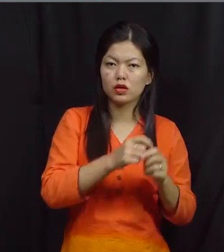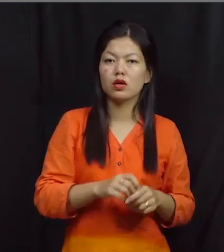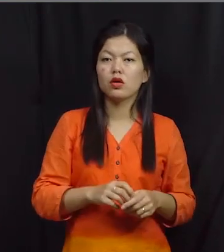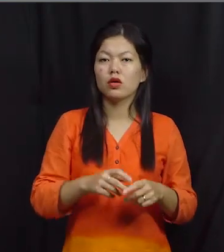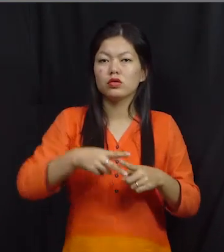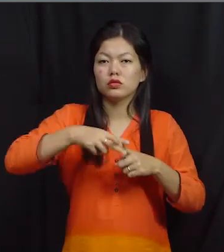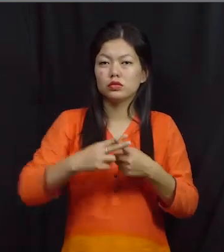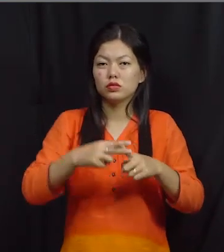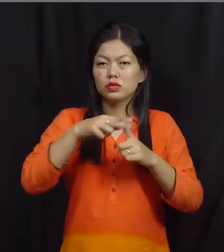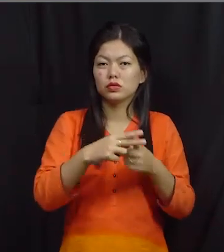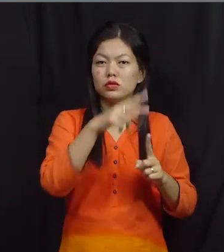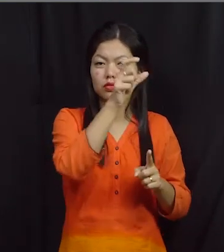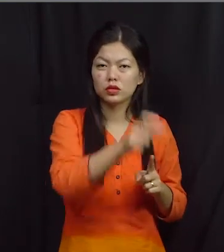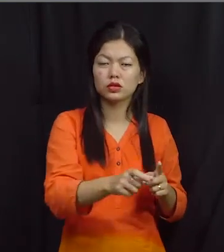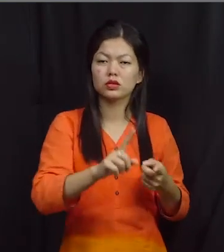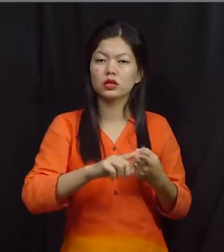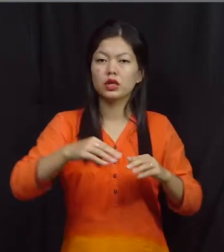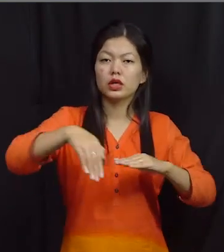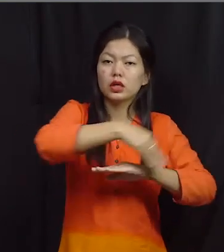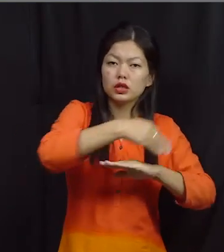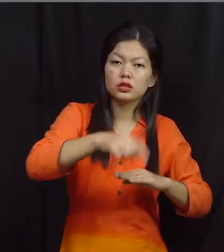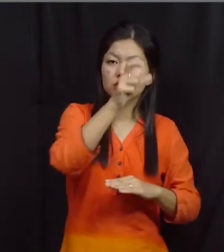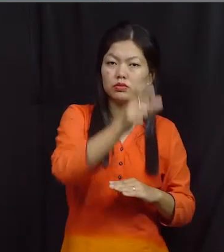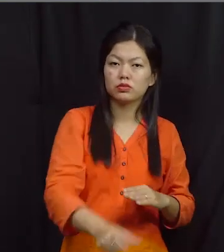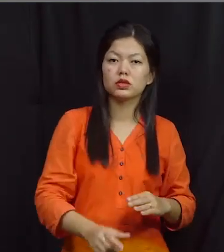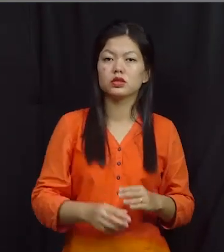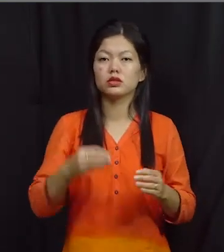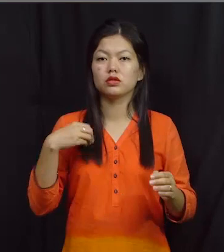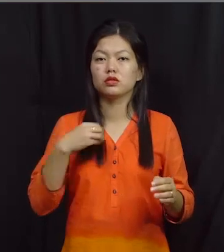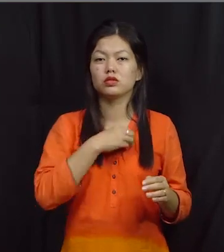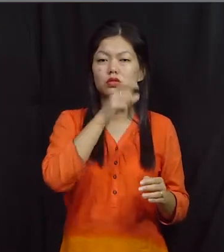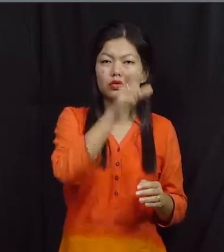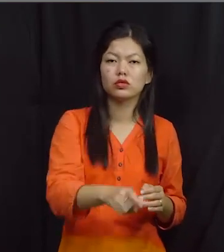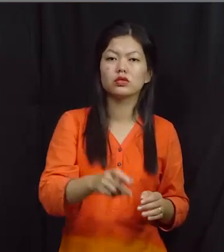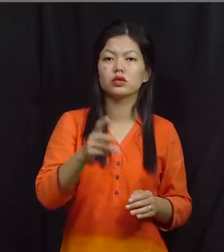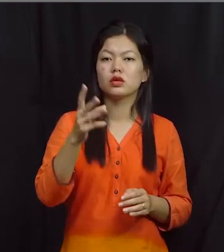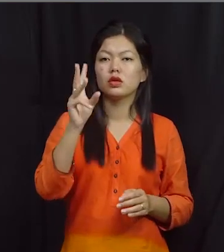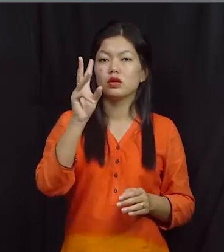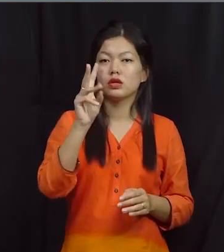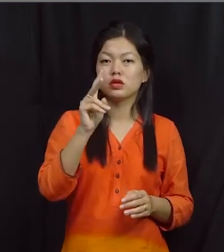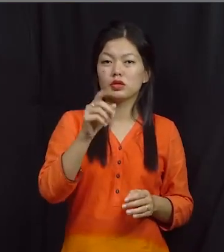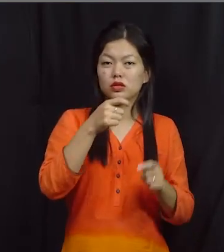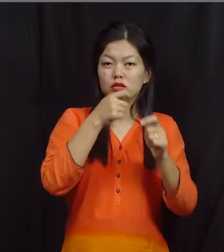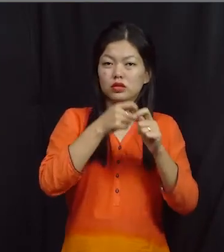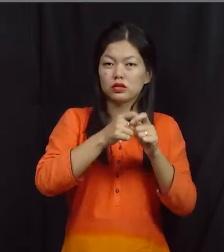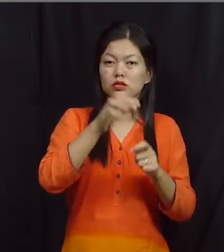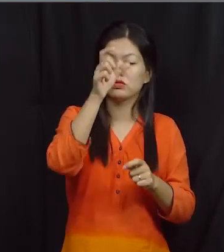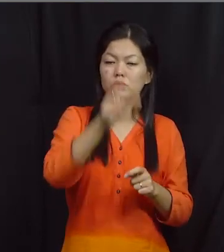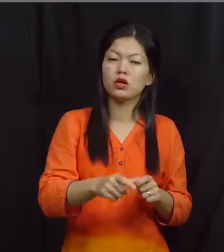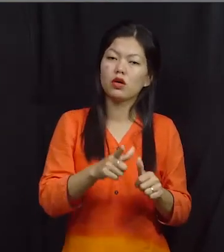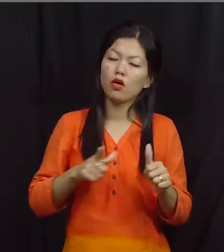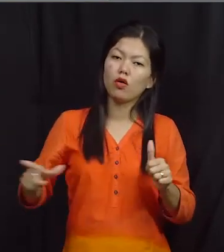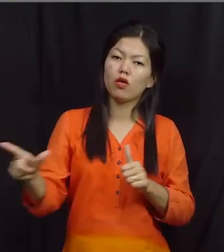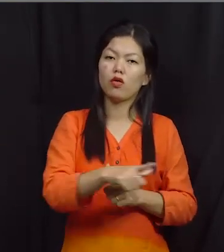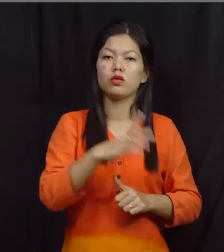time contributing for the society. So when you get education, then you become an important human resource.